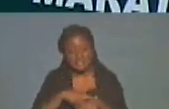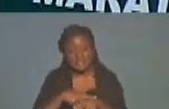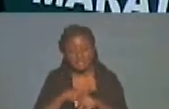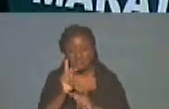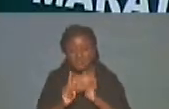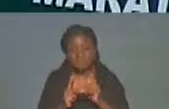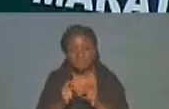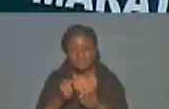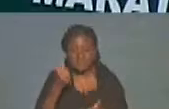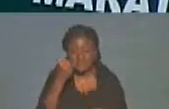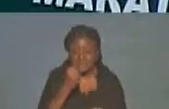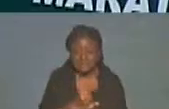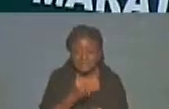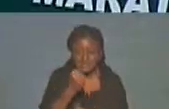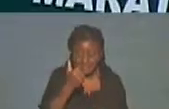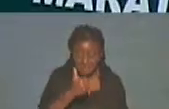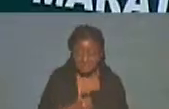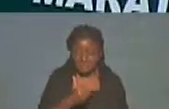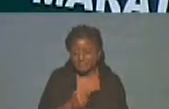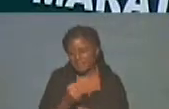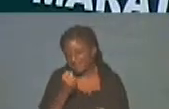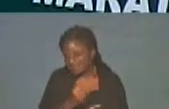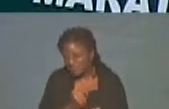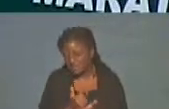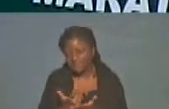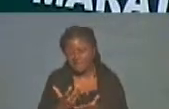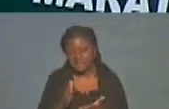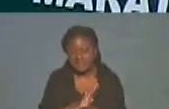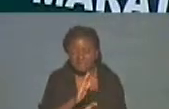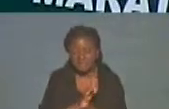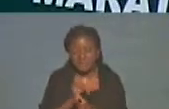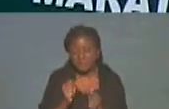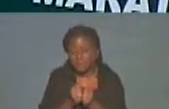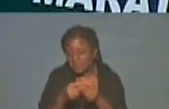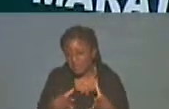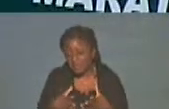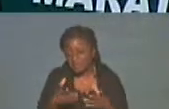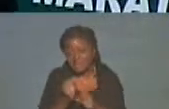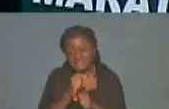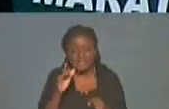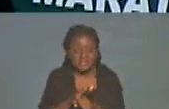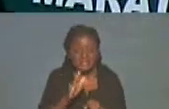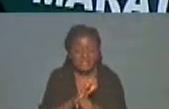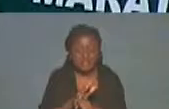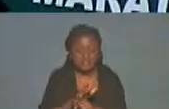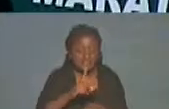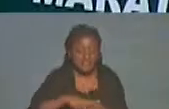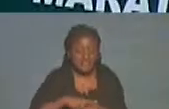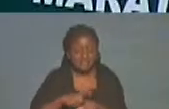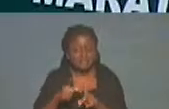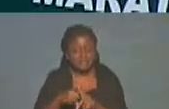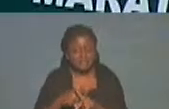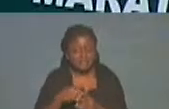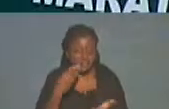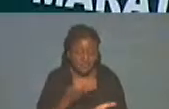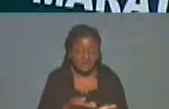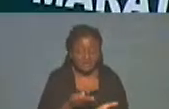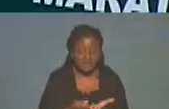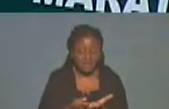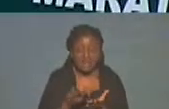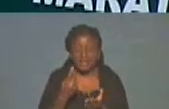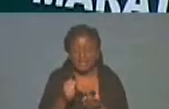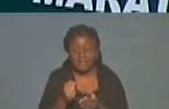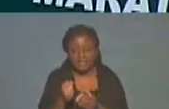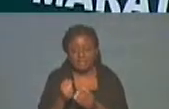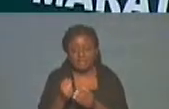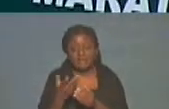taking sufficient steps to verify the identity of the individual or the genuineness of the documents that they certify to be original. Madam